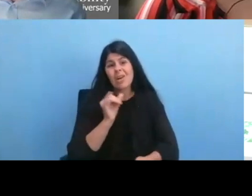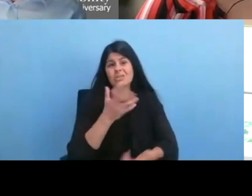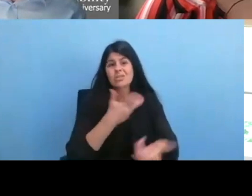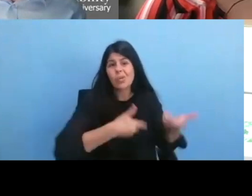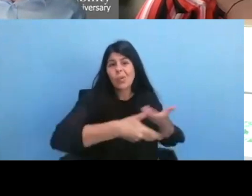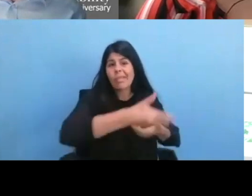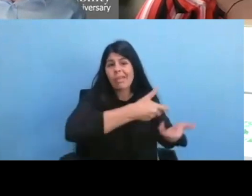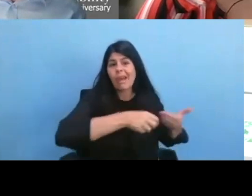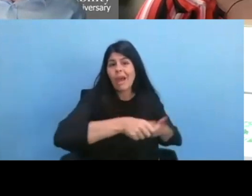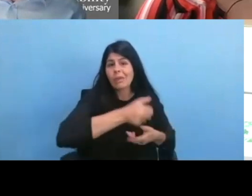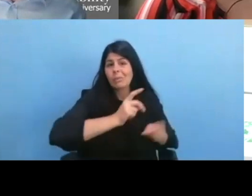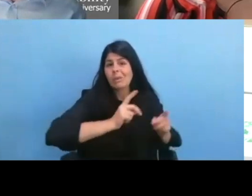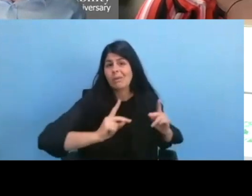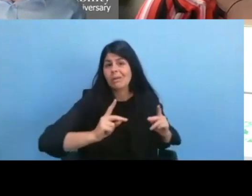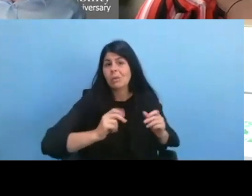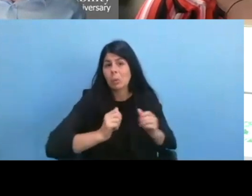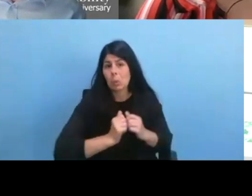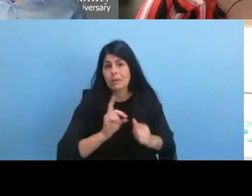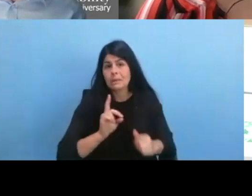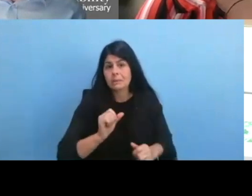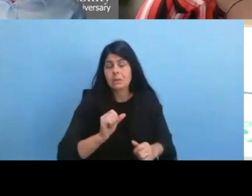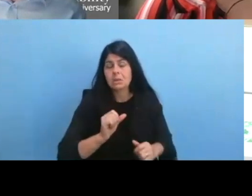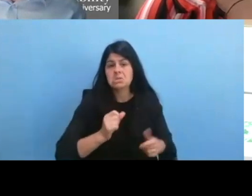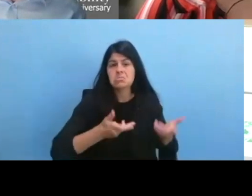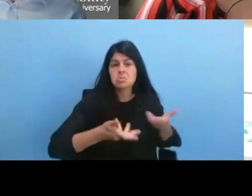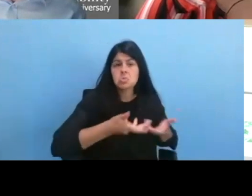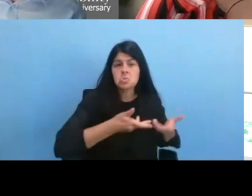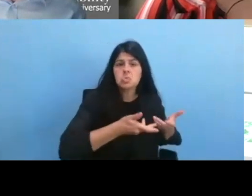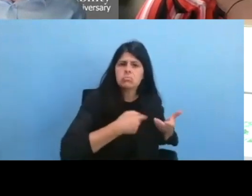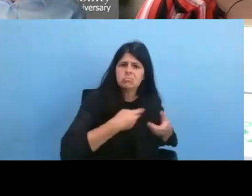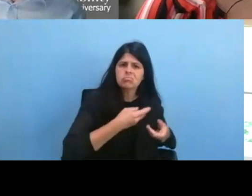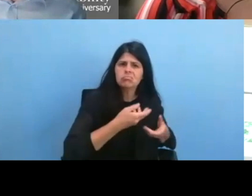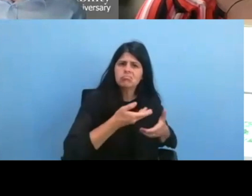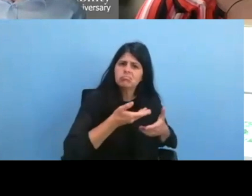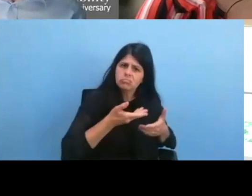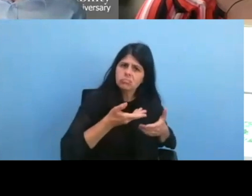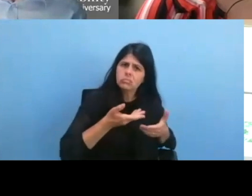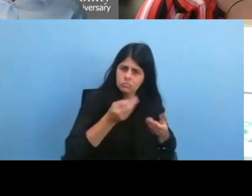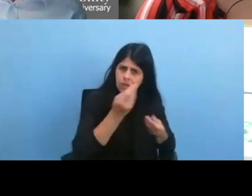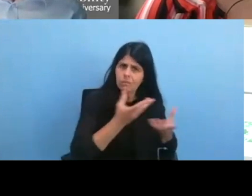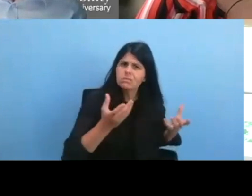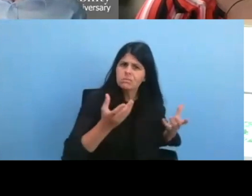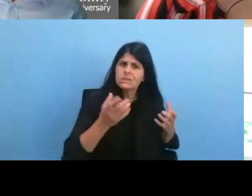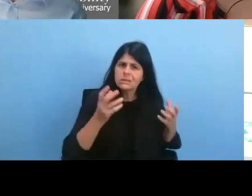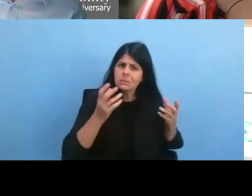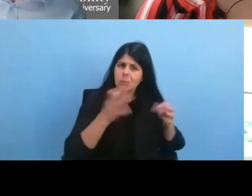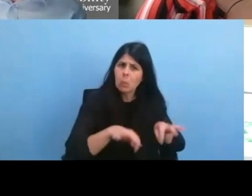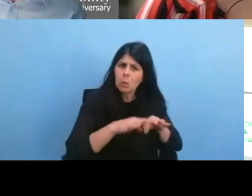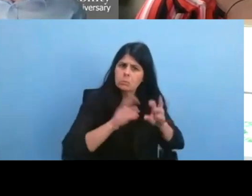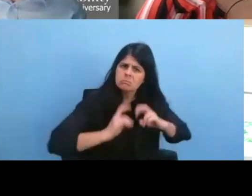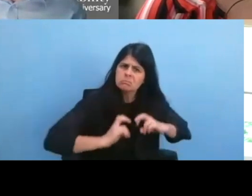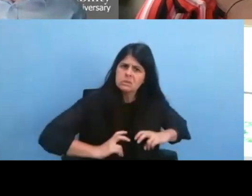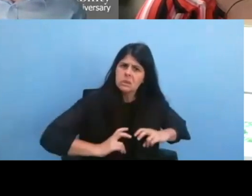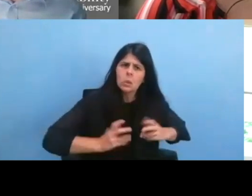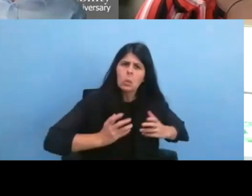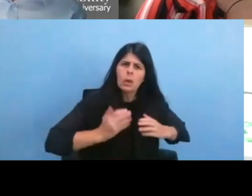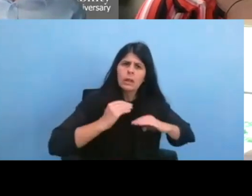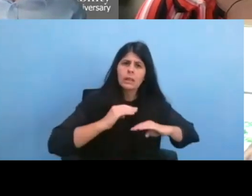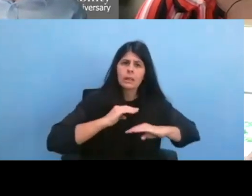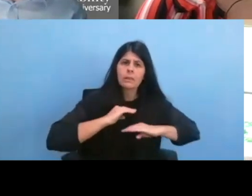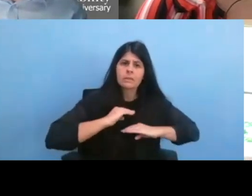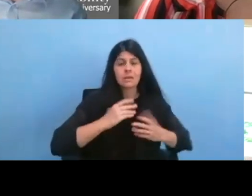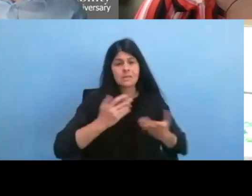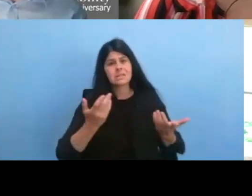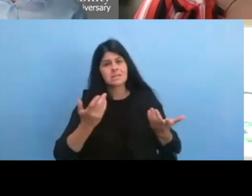and understanding what their limitations are, because we do have limitations. I would be a terrible surgeon. I know that